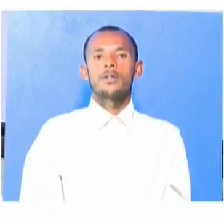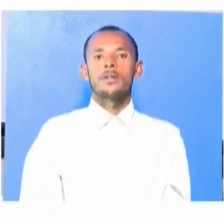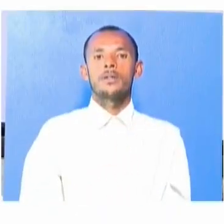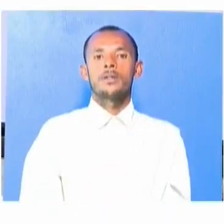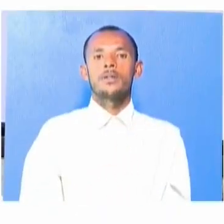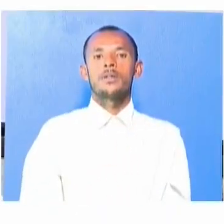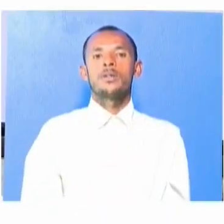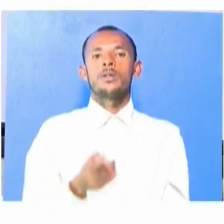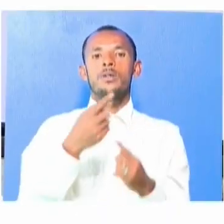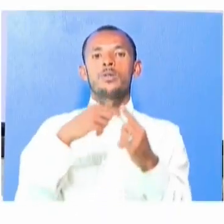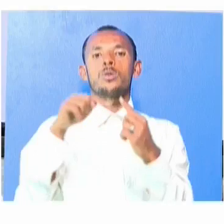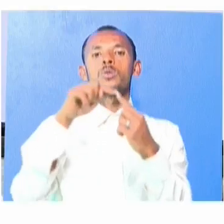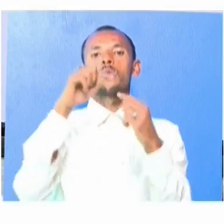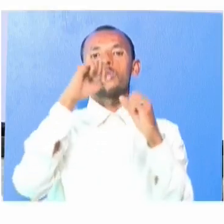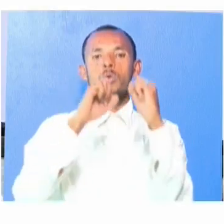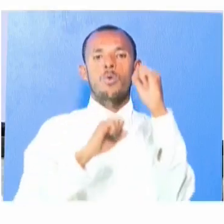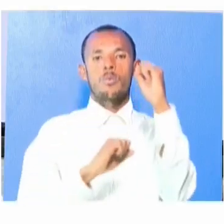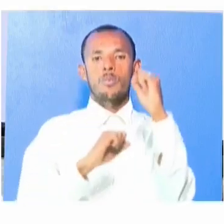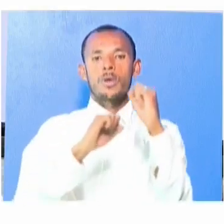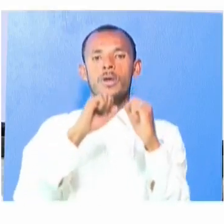two